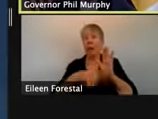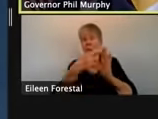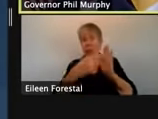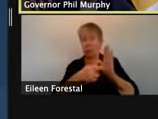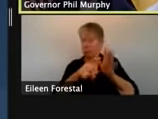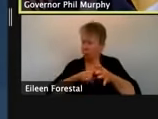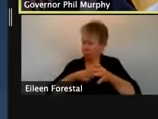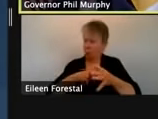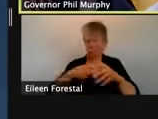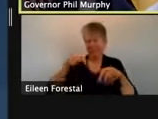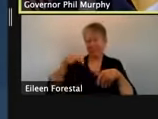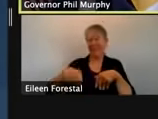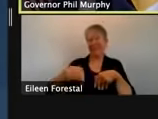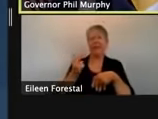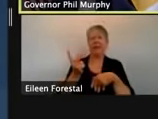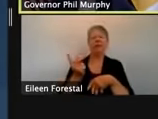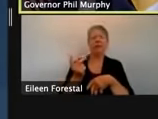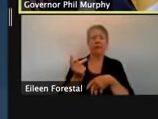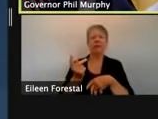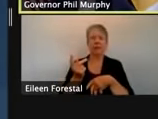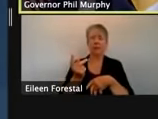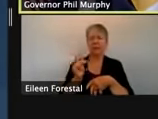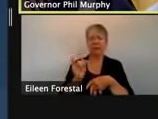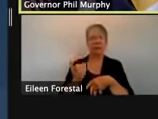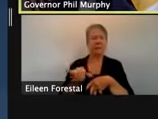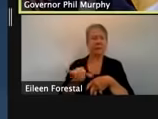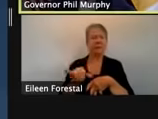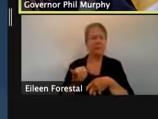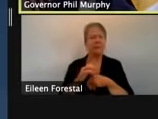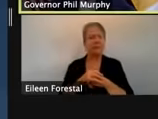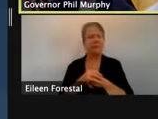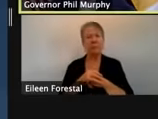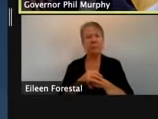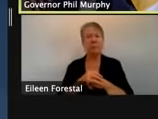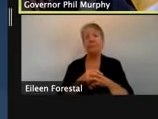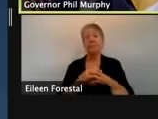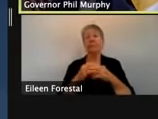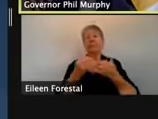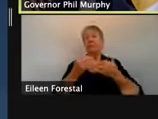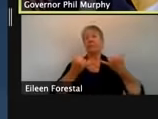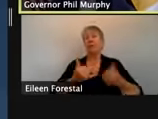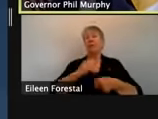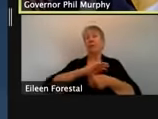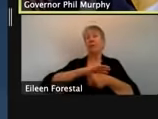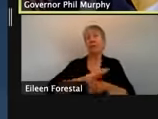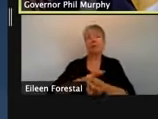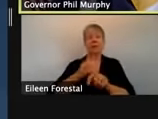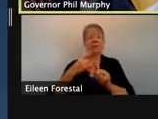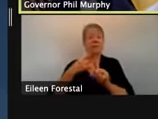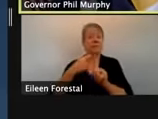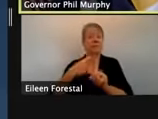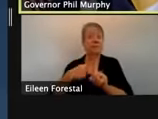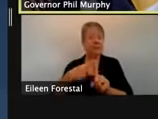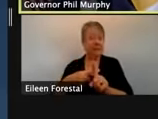another 1,379 positive cases. Our cumulative total since March 4th is now